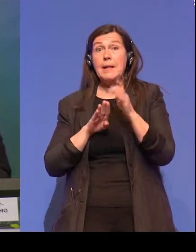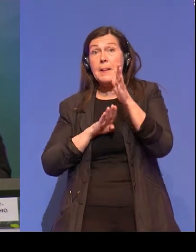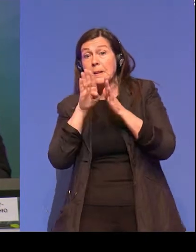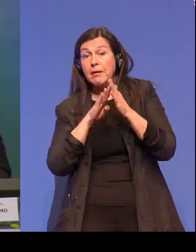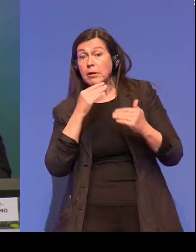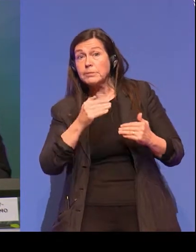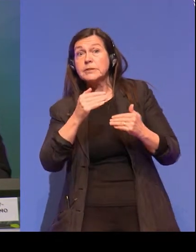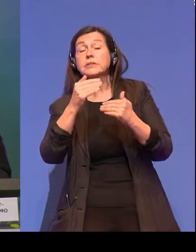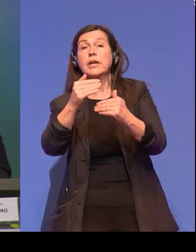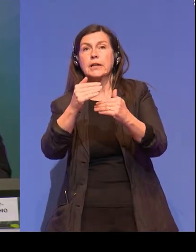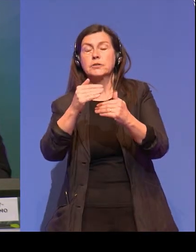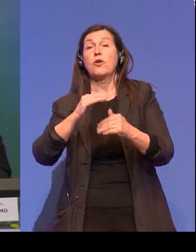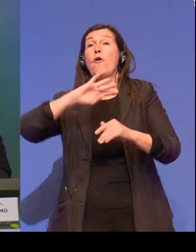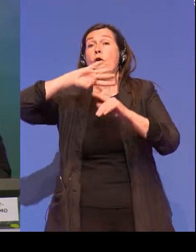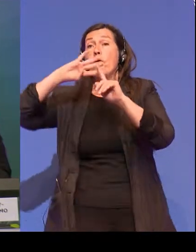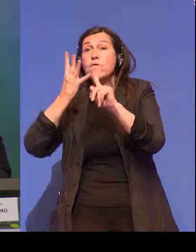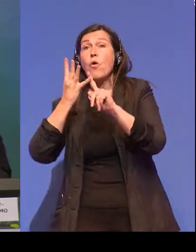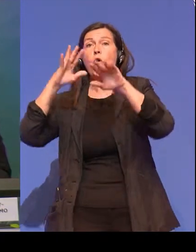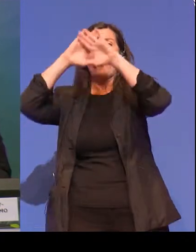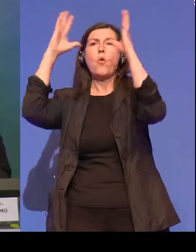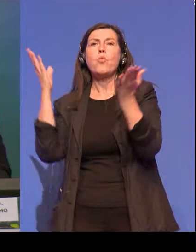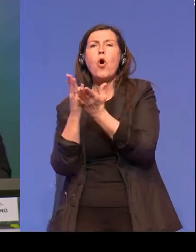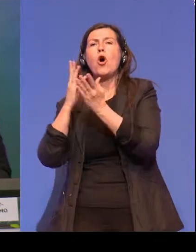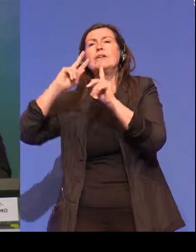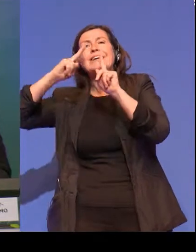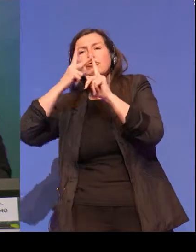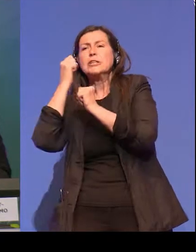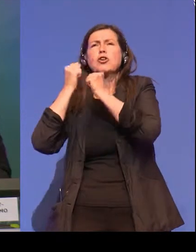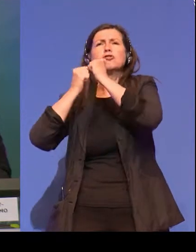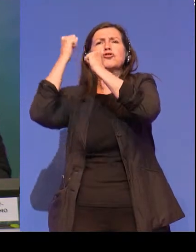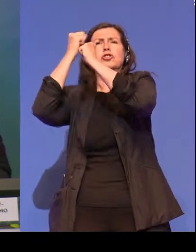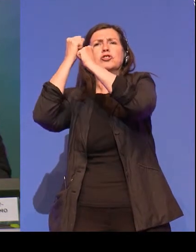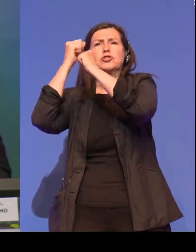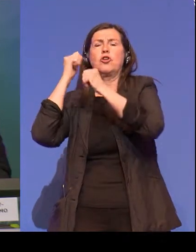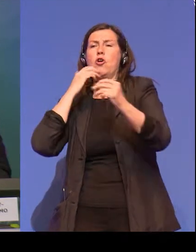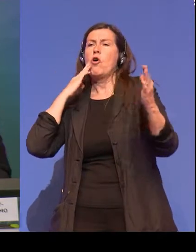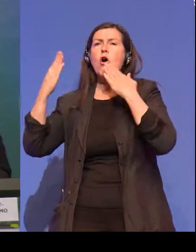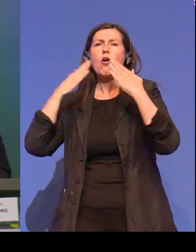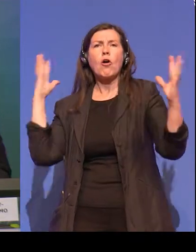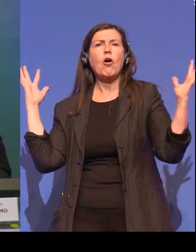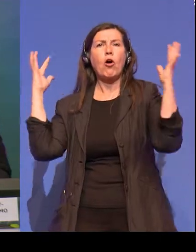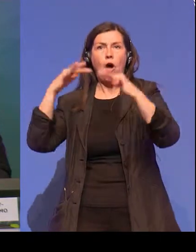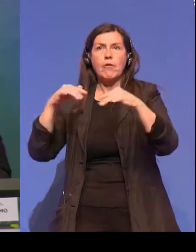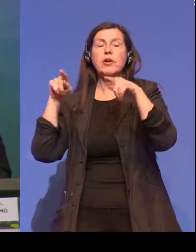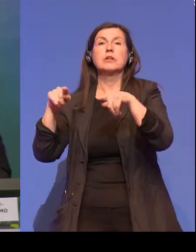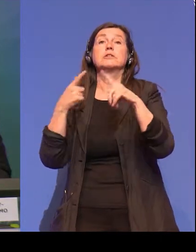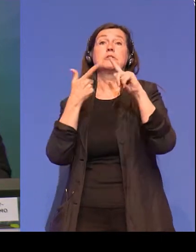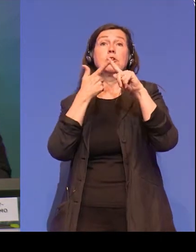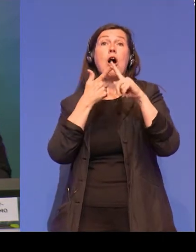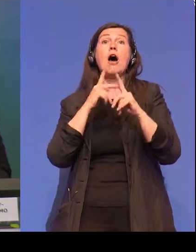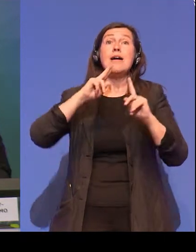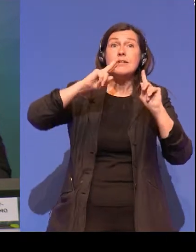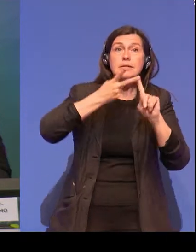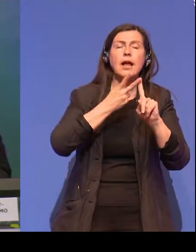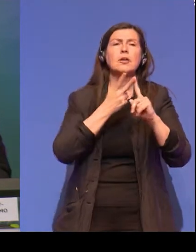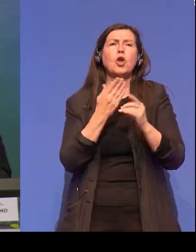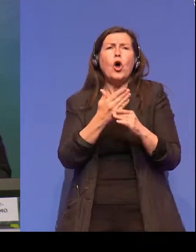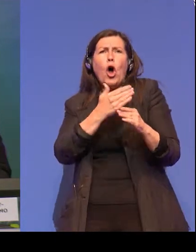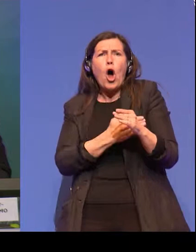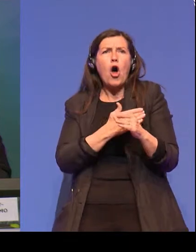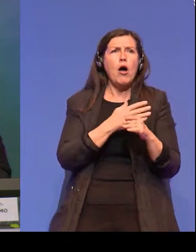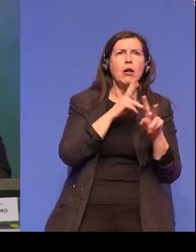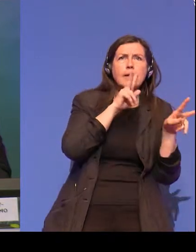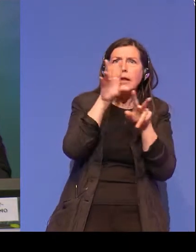the 4th World Reconstruction Conference, the 2nd Multi-Hazard Early Warning Conference, Stakeholder